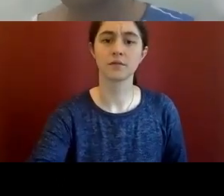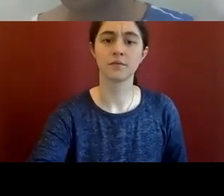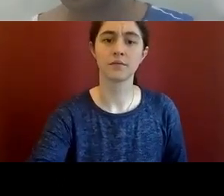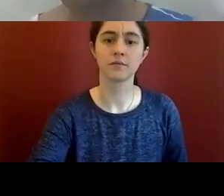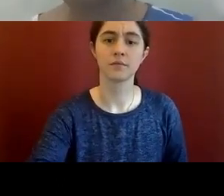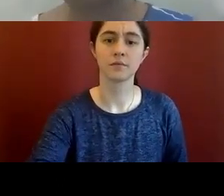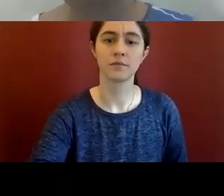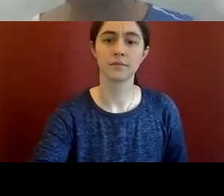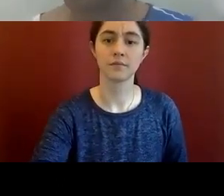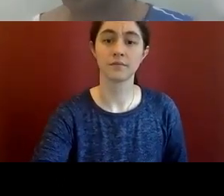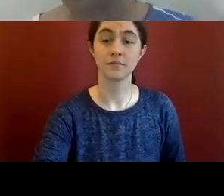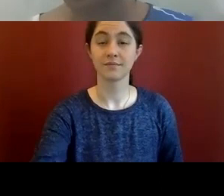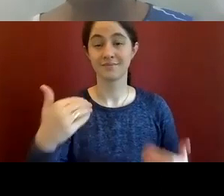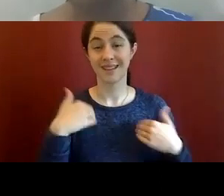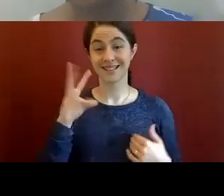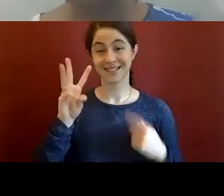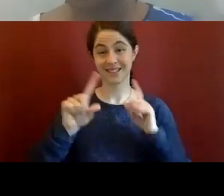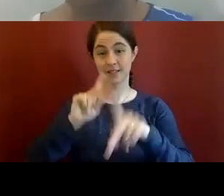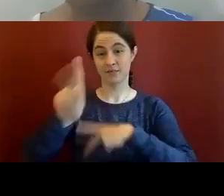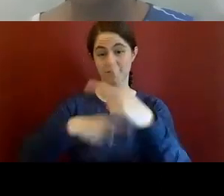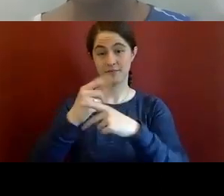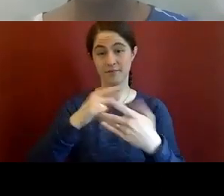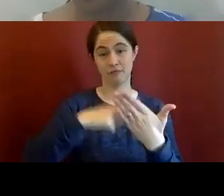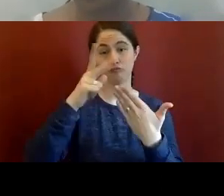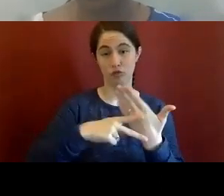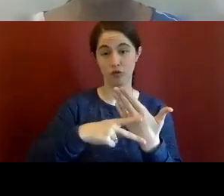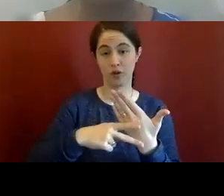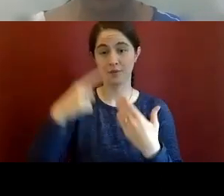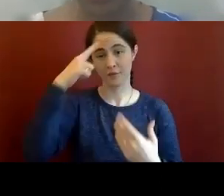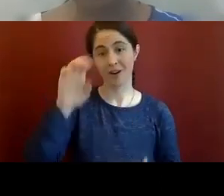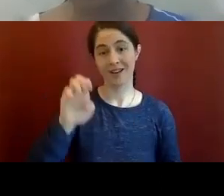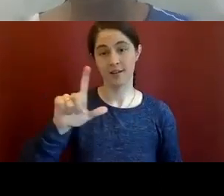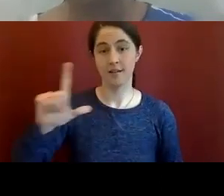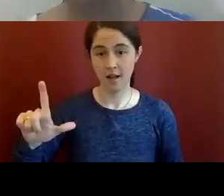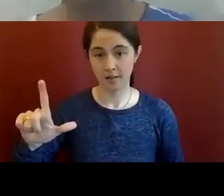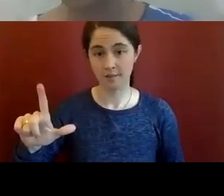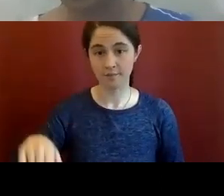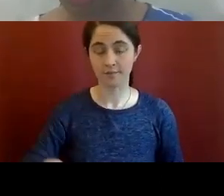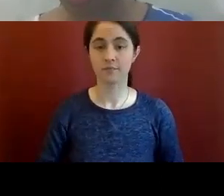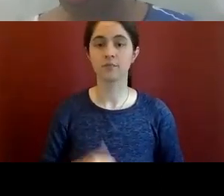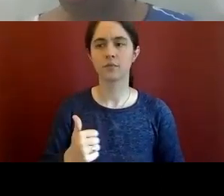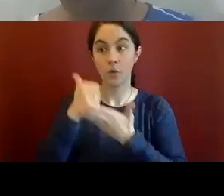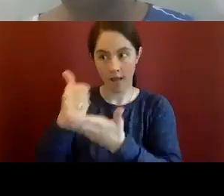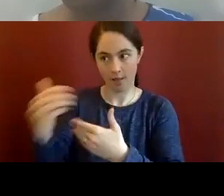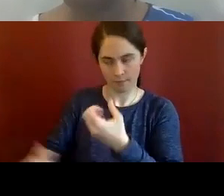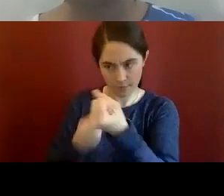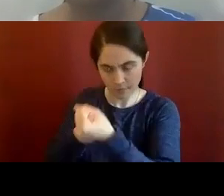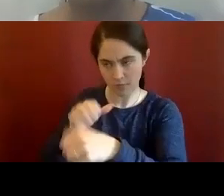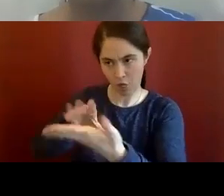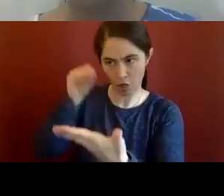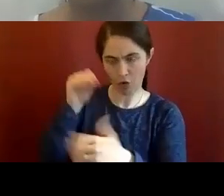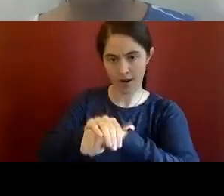of programs for students when they come in as an English learner in BPS to help them learn English. Many